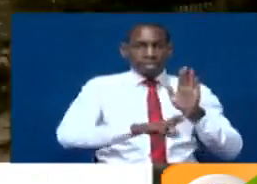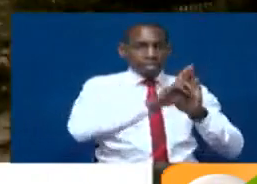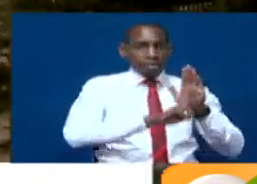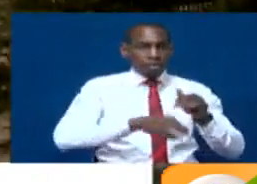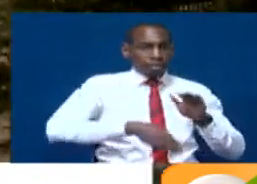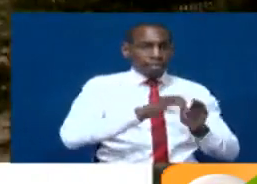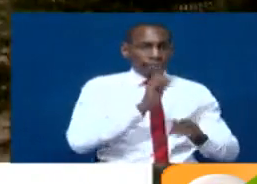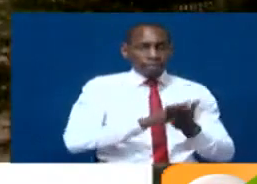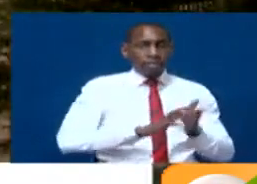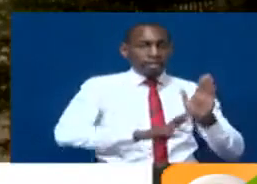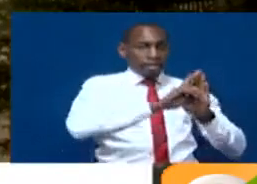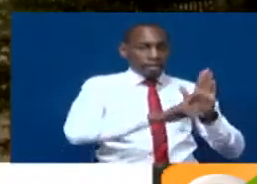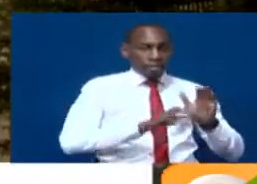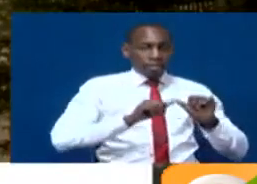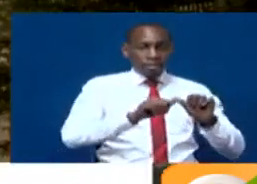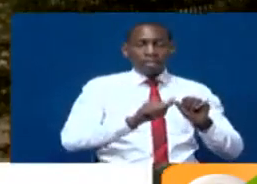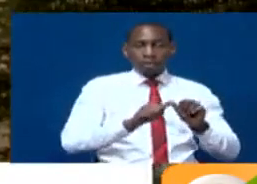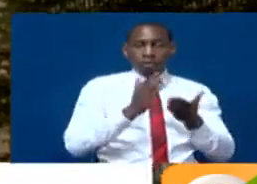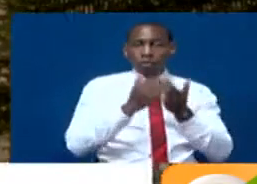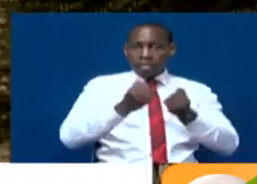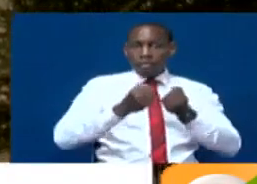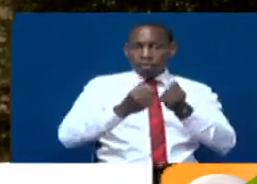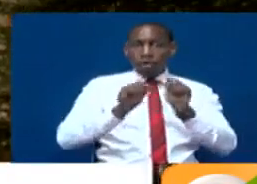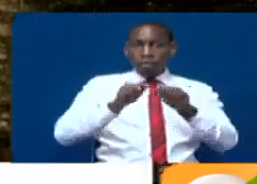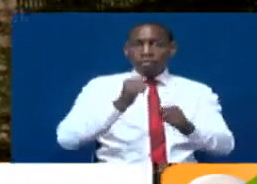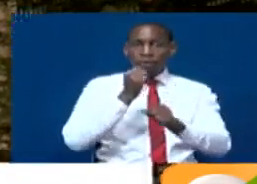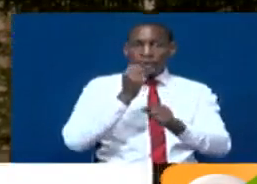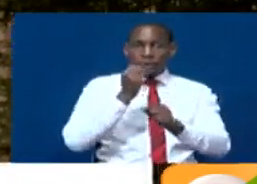trashed, the existing regulations are foolproof to undertake a